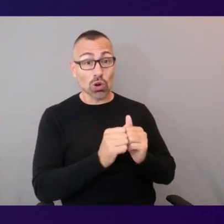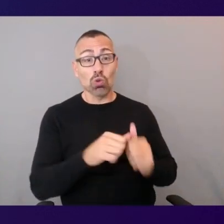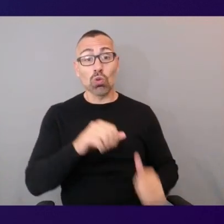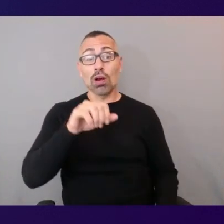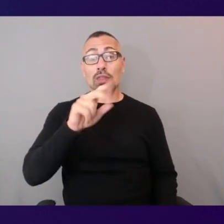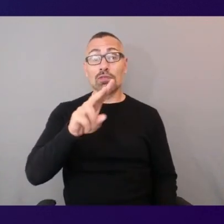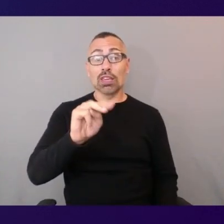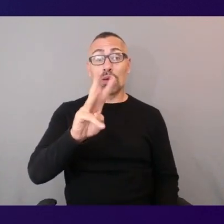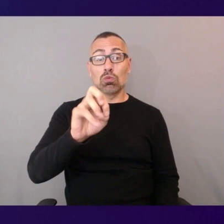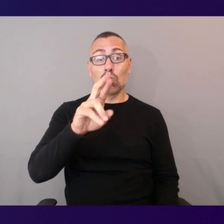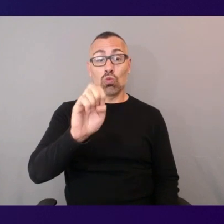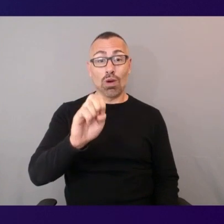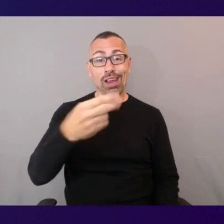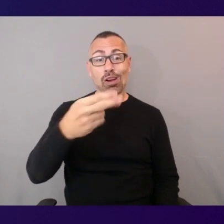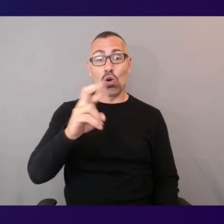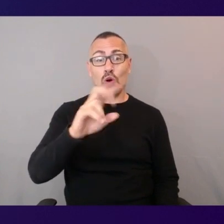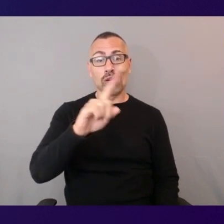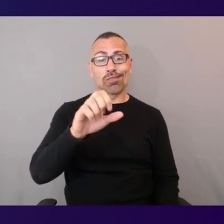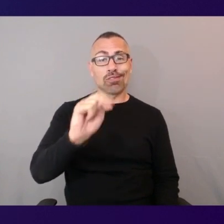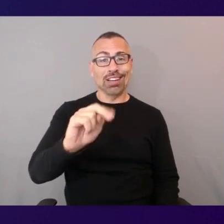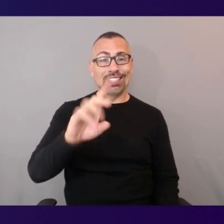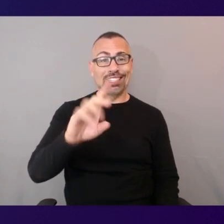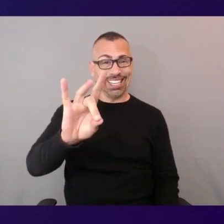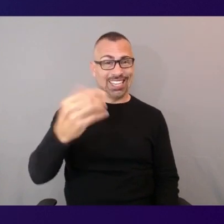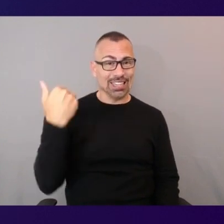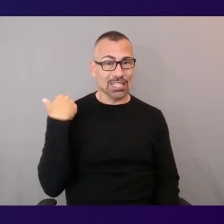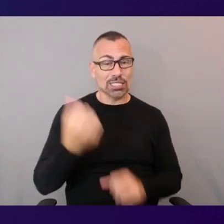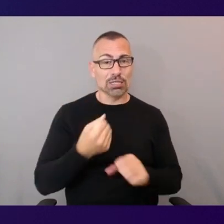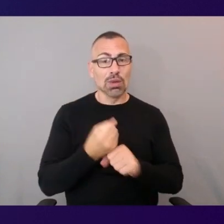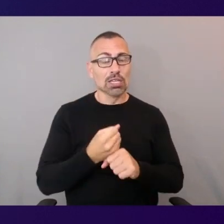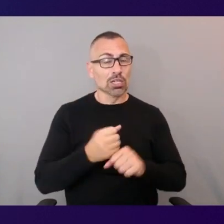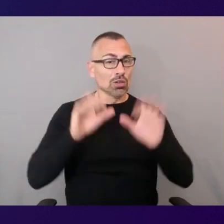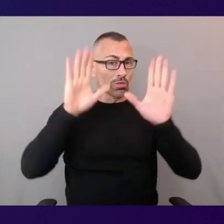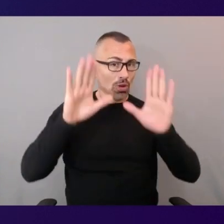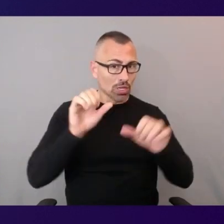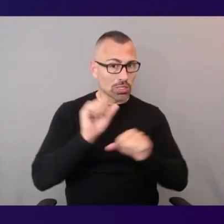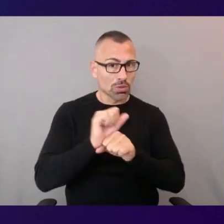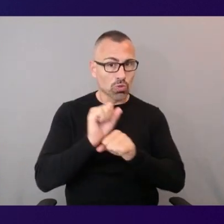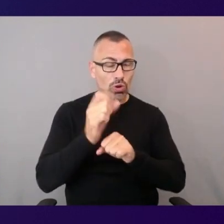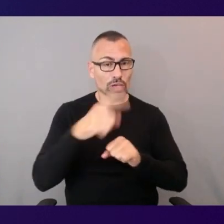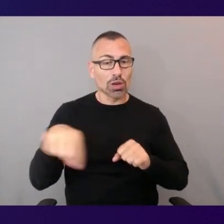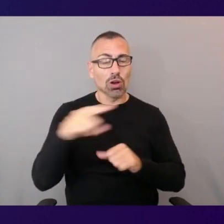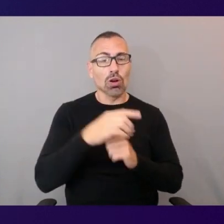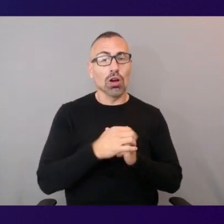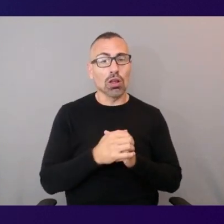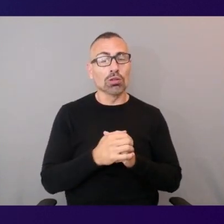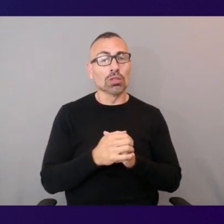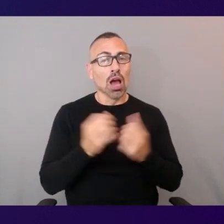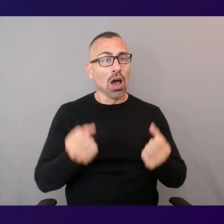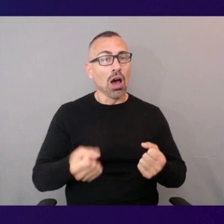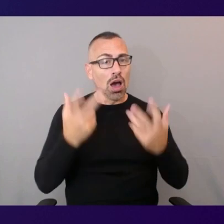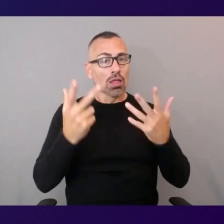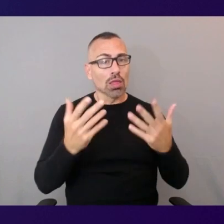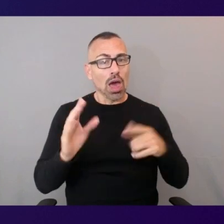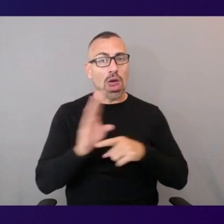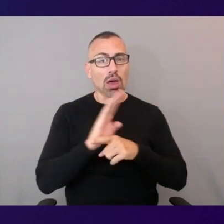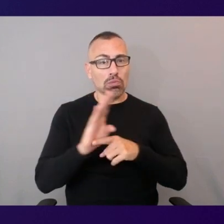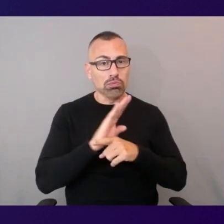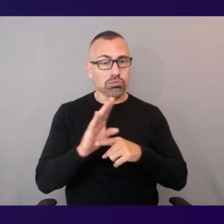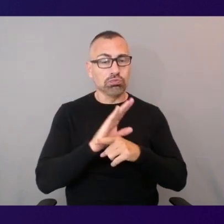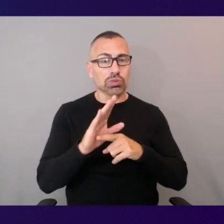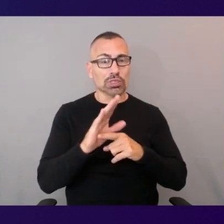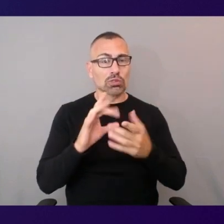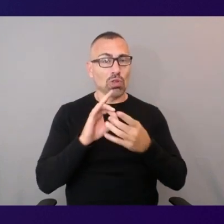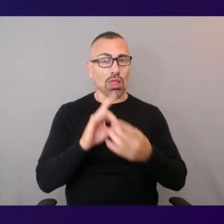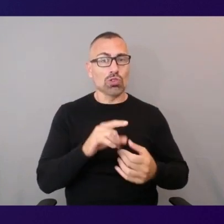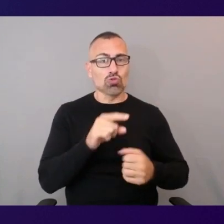year. They've been awesome to work with. A lovely group of people. A lot of business being drummed up around that, and great